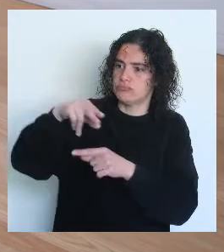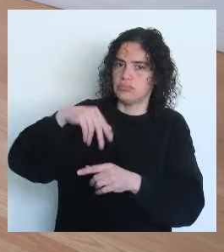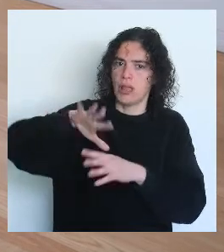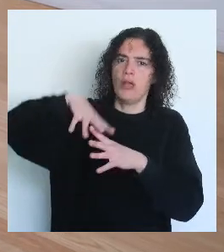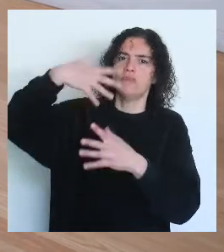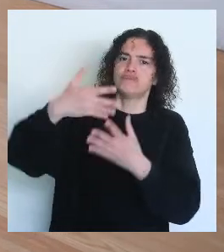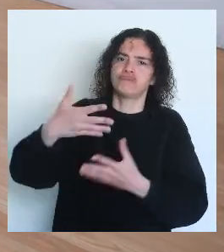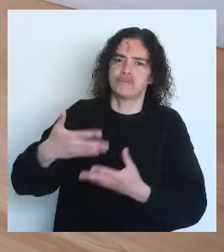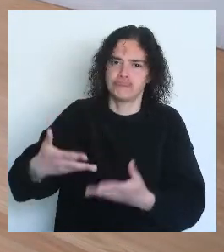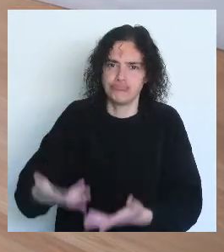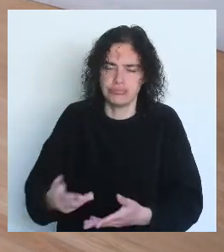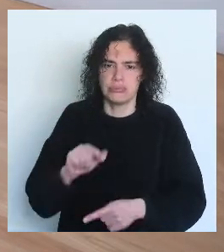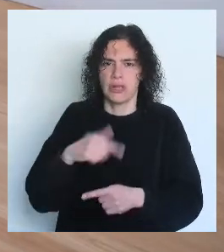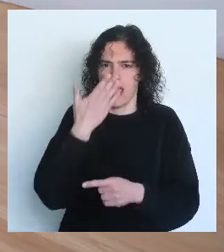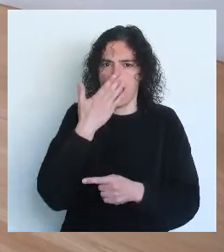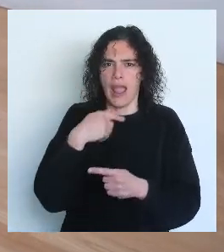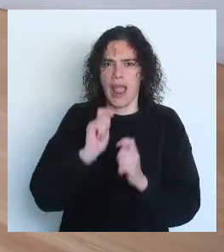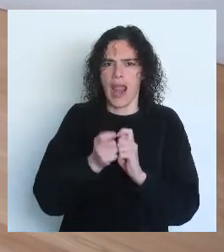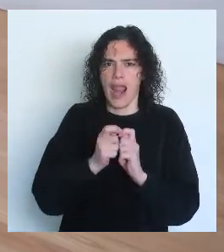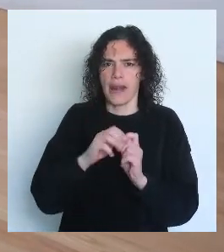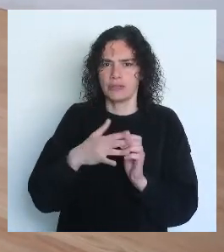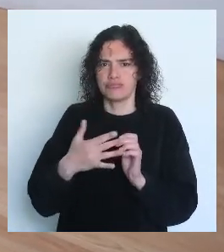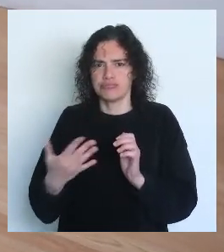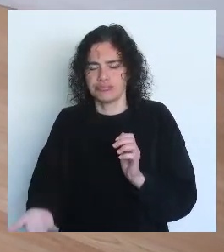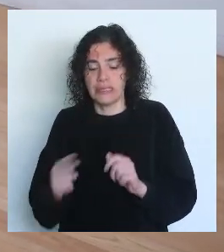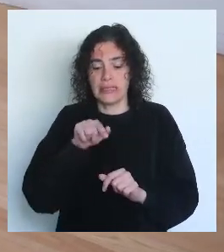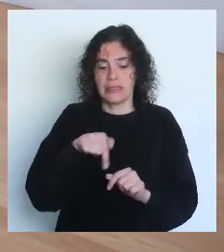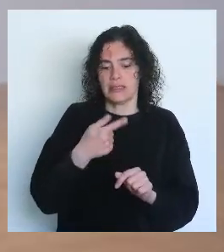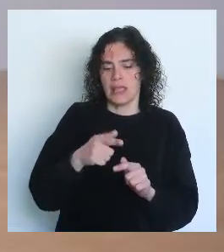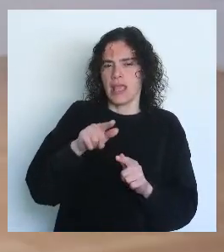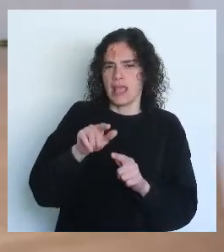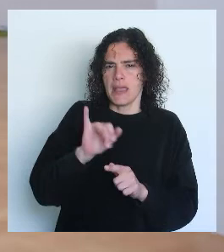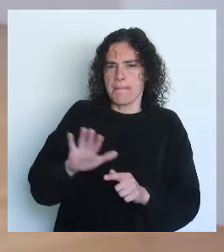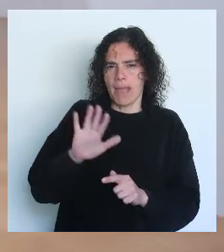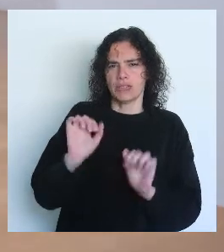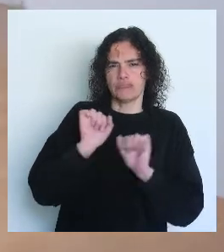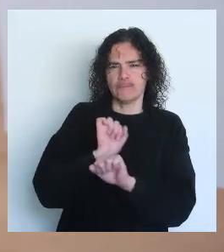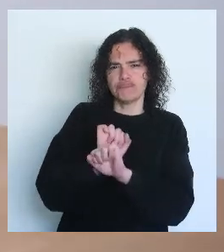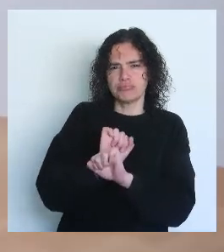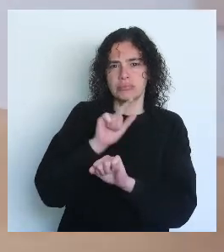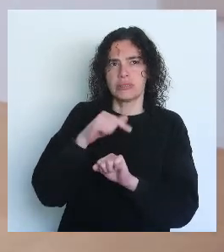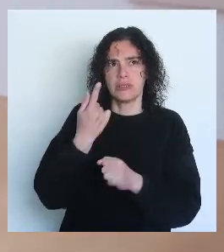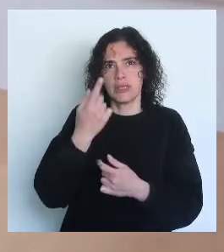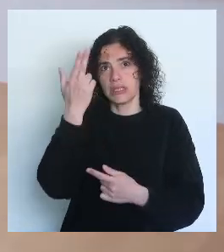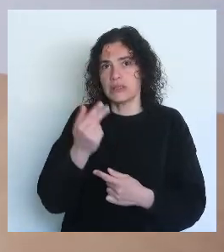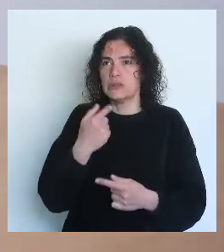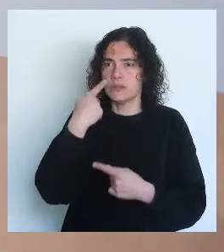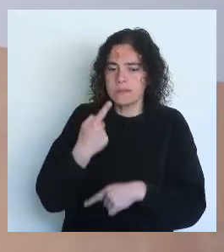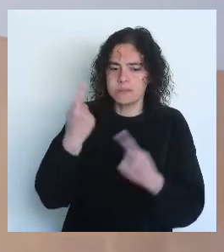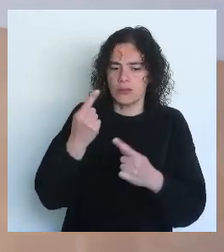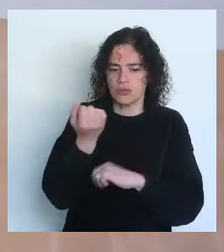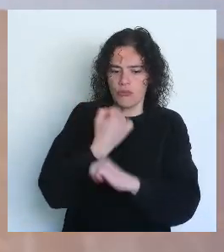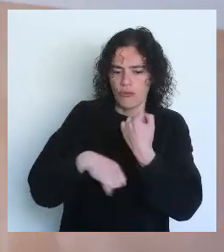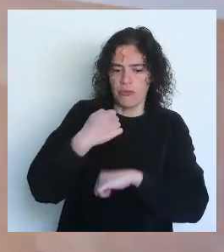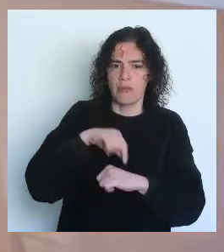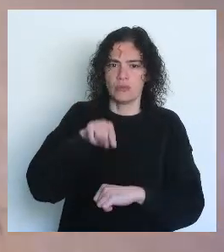it's going to collapse like a deck of cards. So even with this fixed image, the artist is